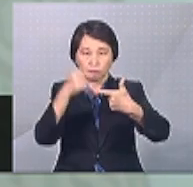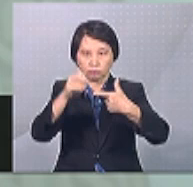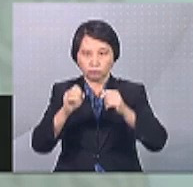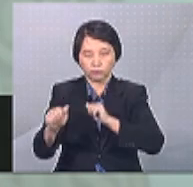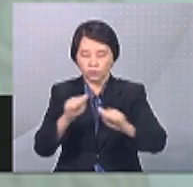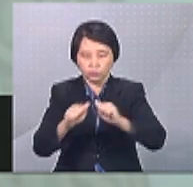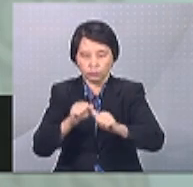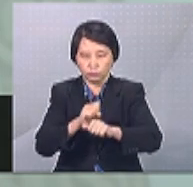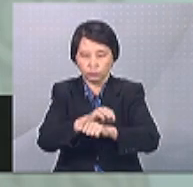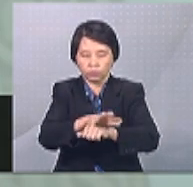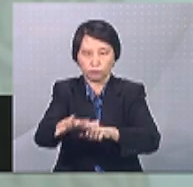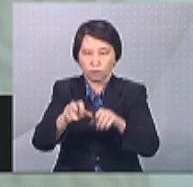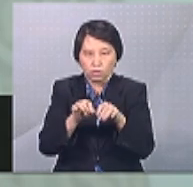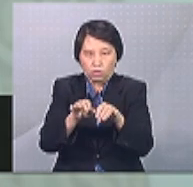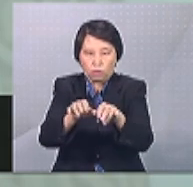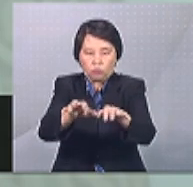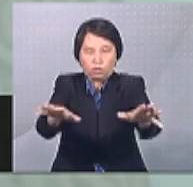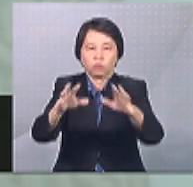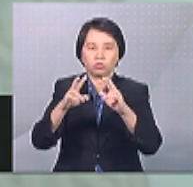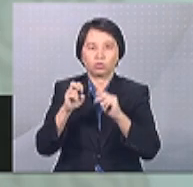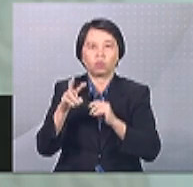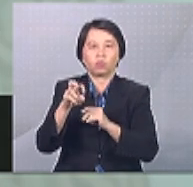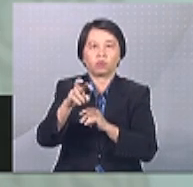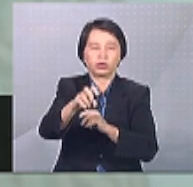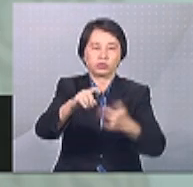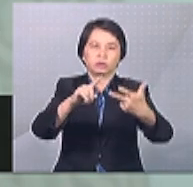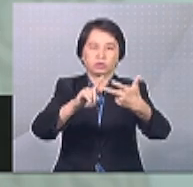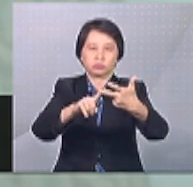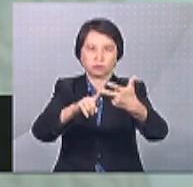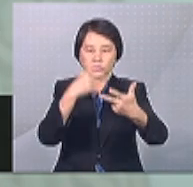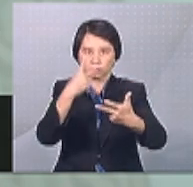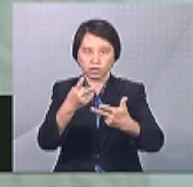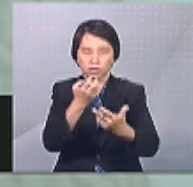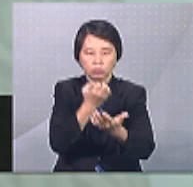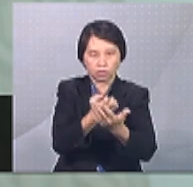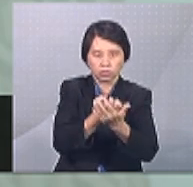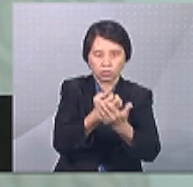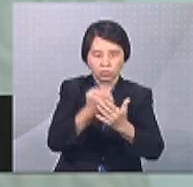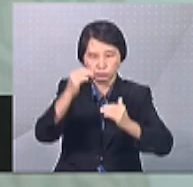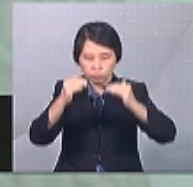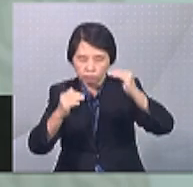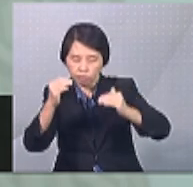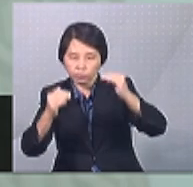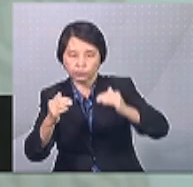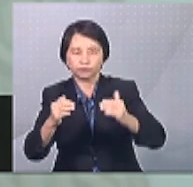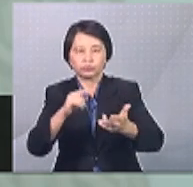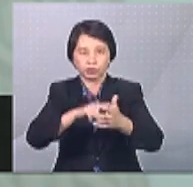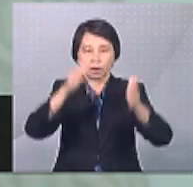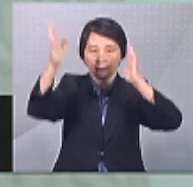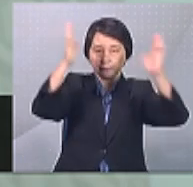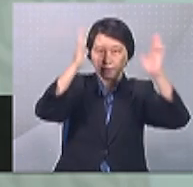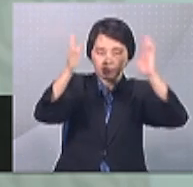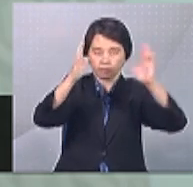infectivity, the spread of the virus. And third is to look into the economic consequences. So now, in this country as well, we